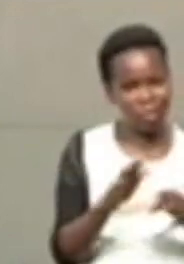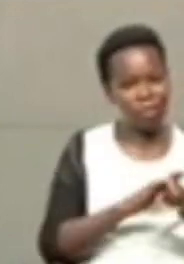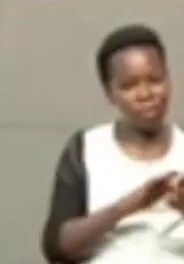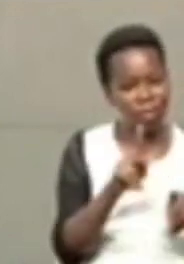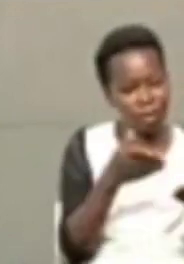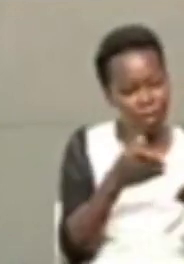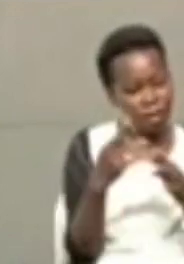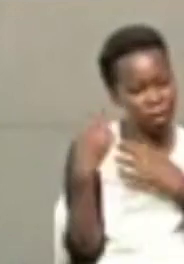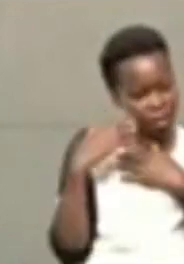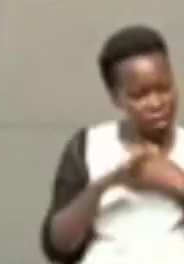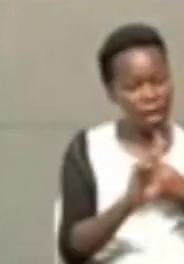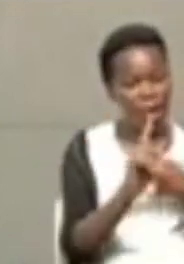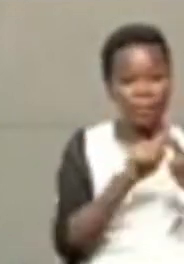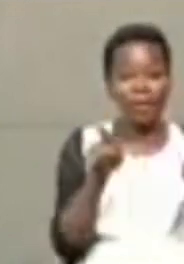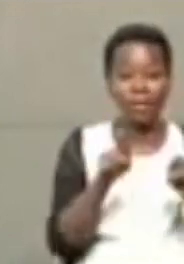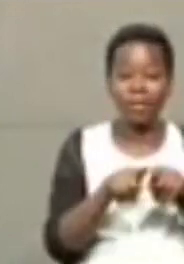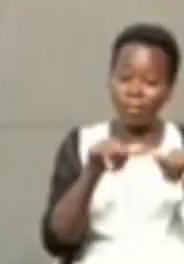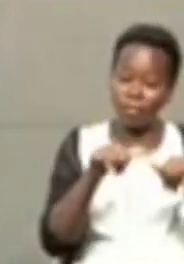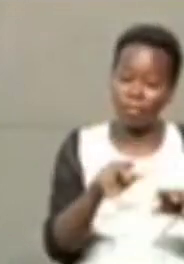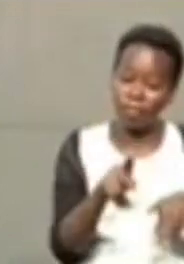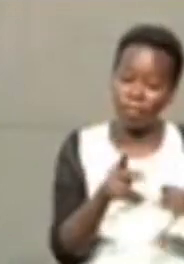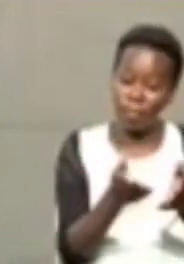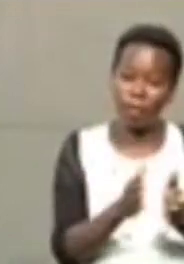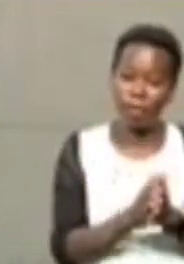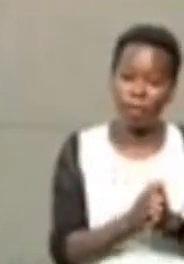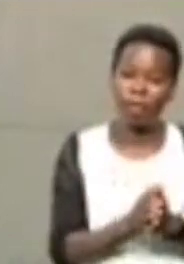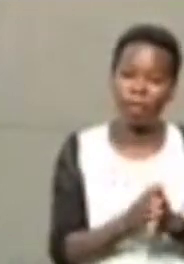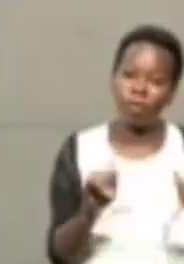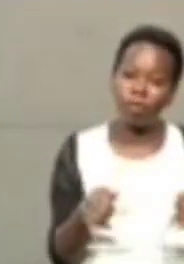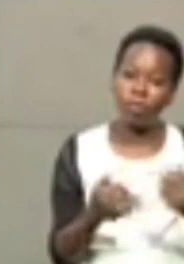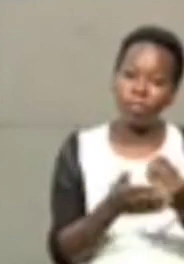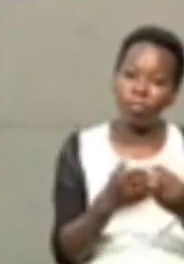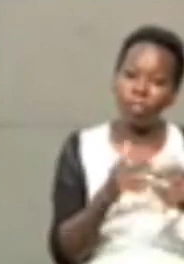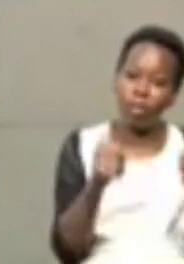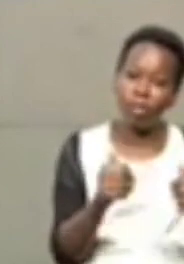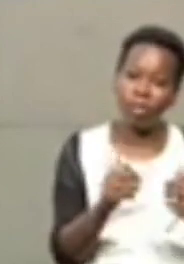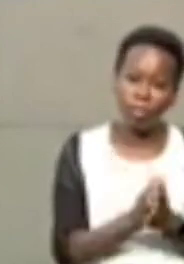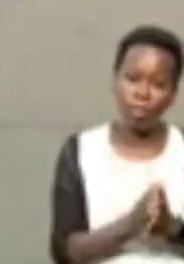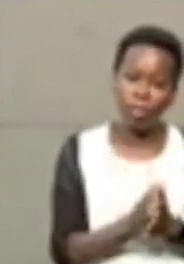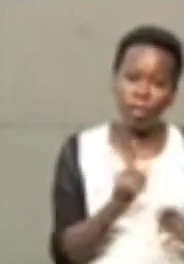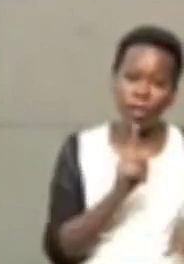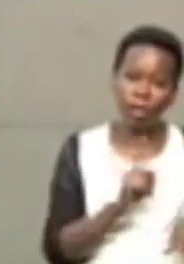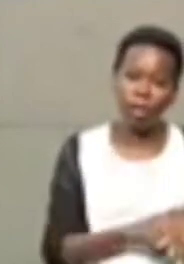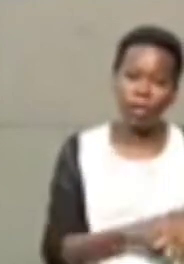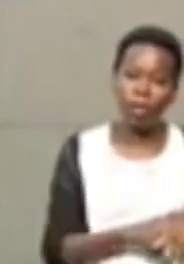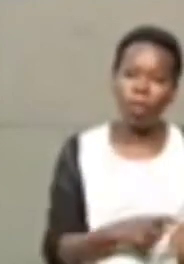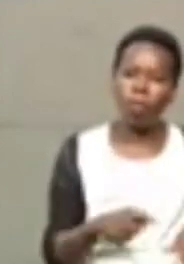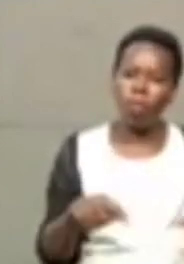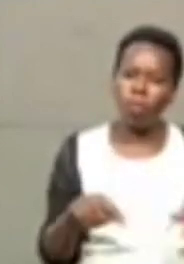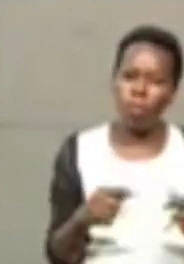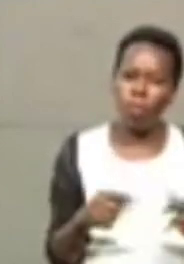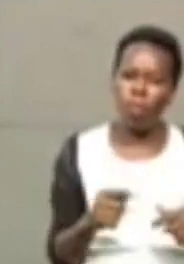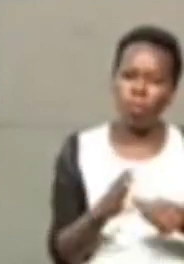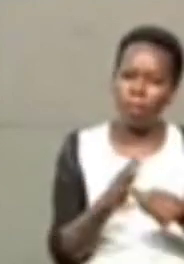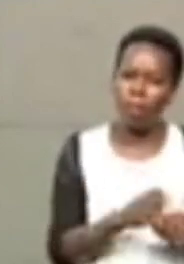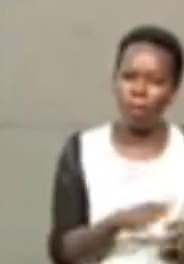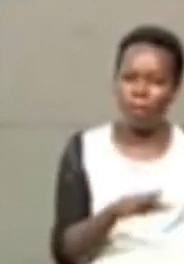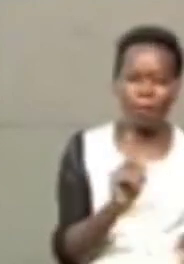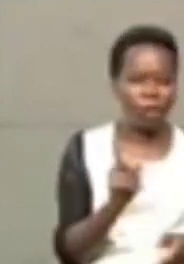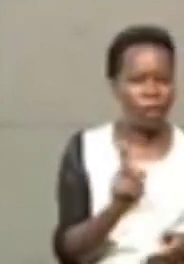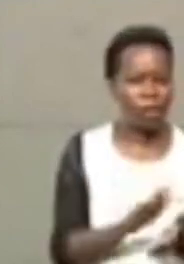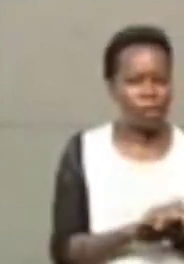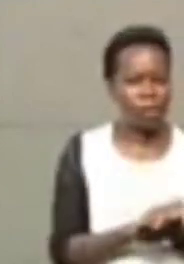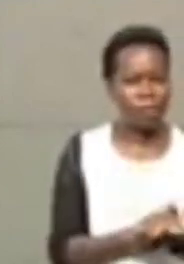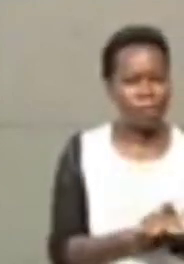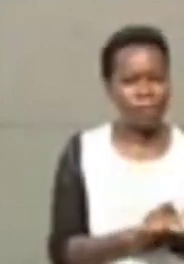have got a duty, but they are still citizens. Let's treat them as such. When we mete out a lot of violence against them, then there gets